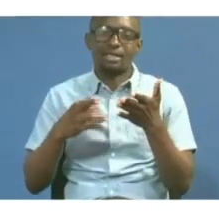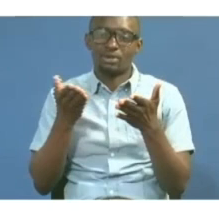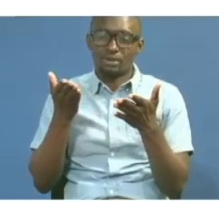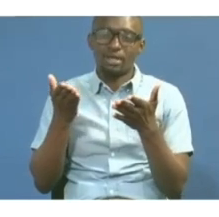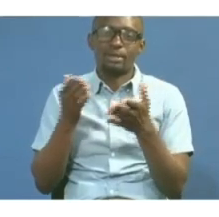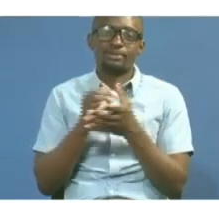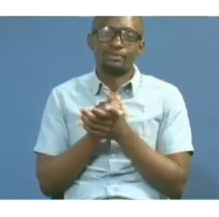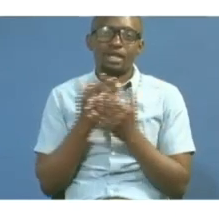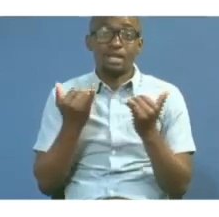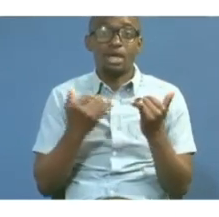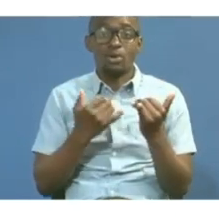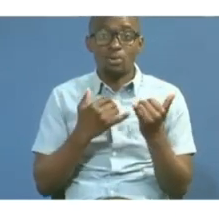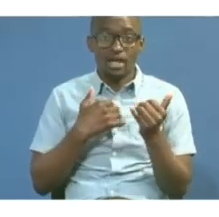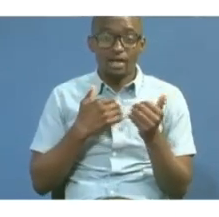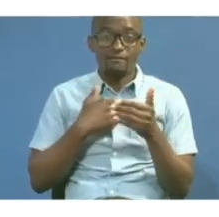moment, we have